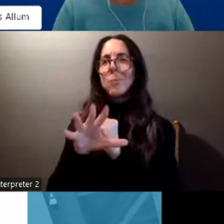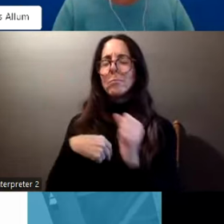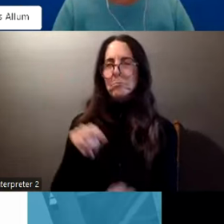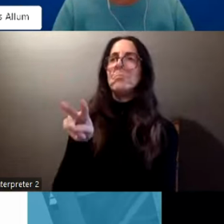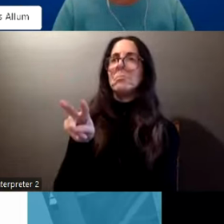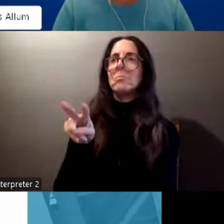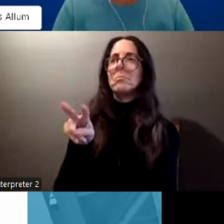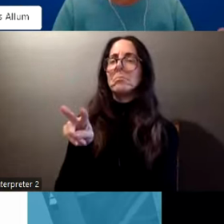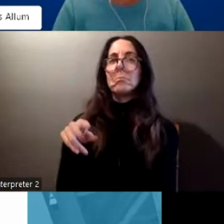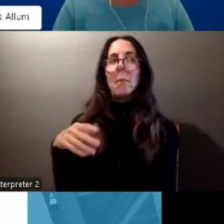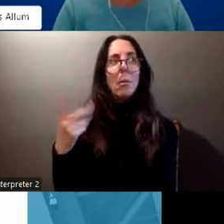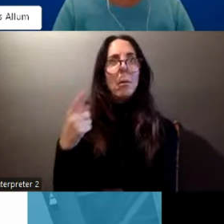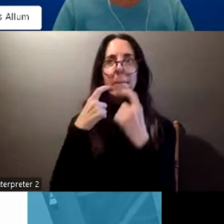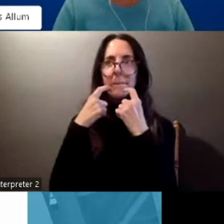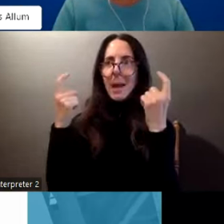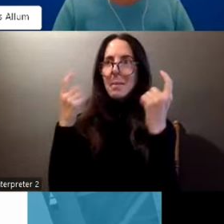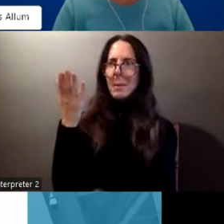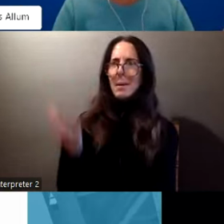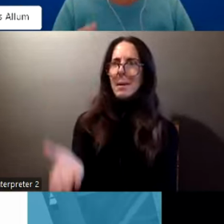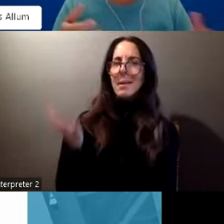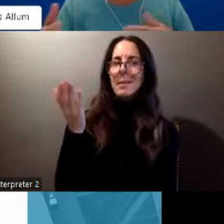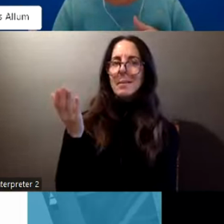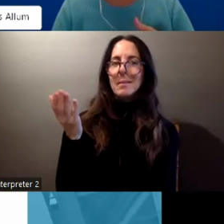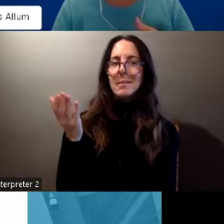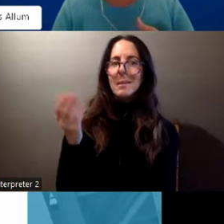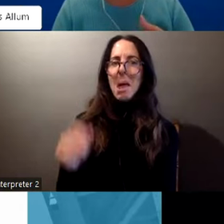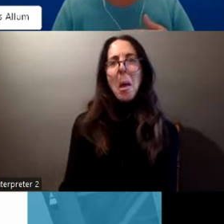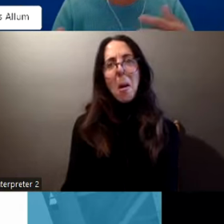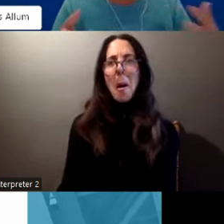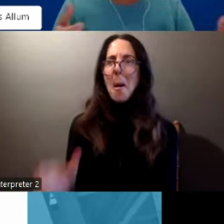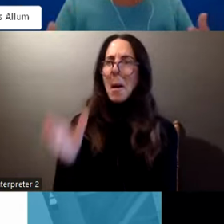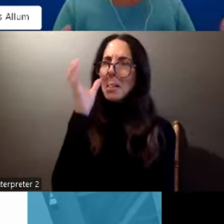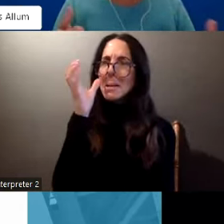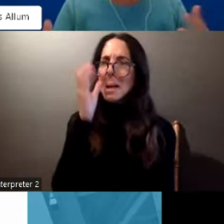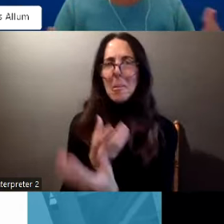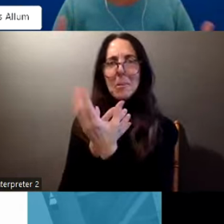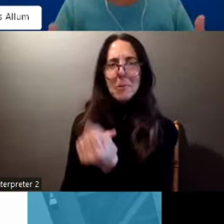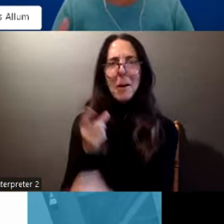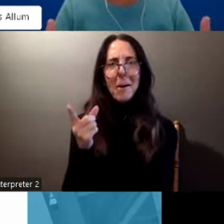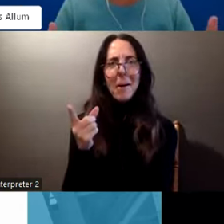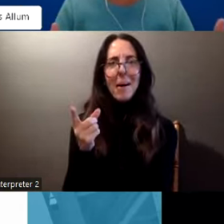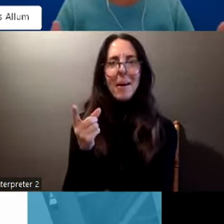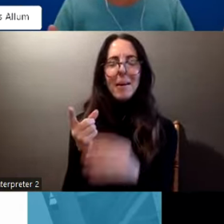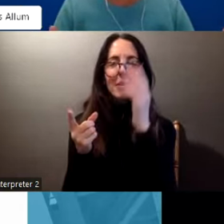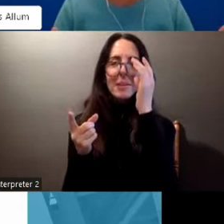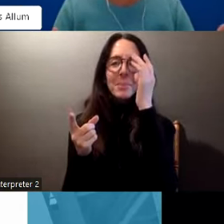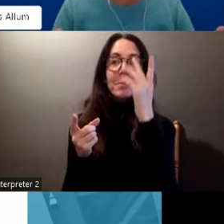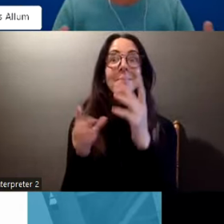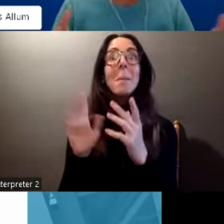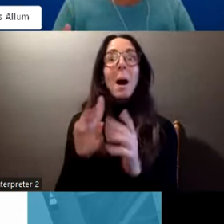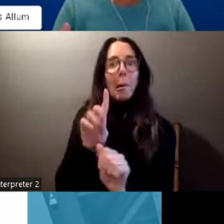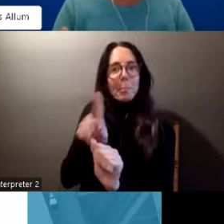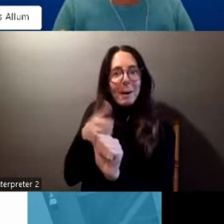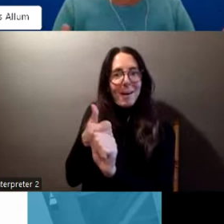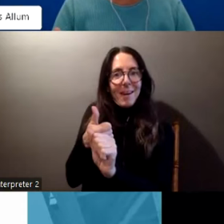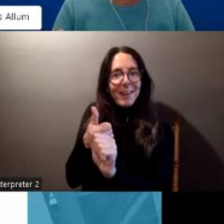well-known person or a well-known celebrity, people tend to listen. Again, fraudsters are taking advantage